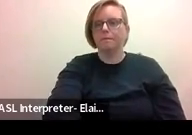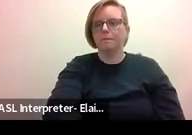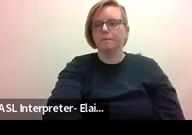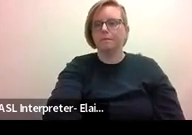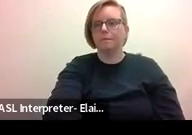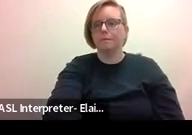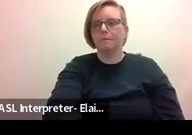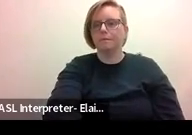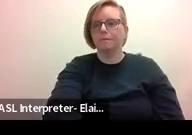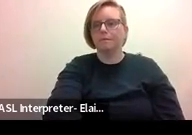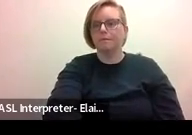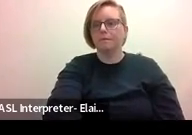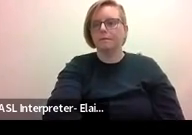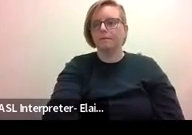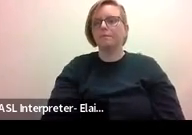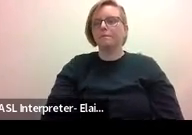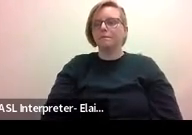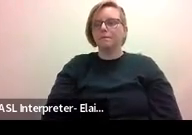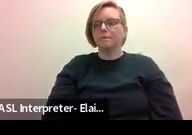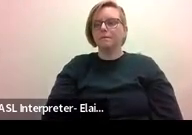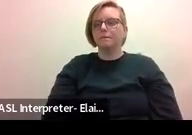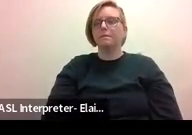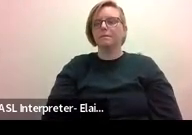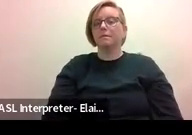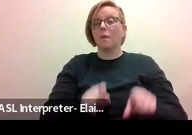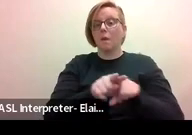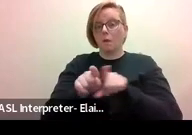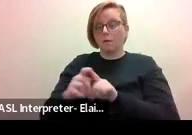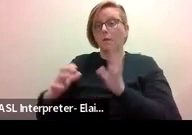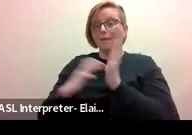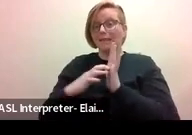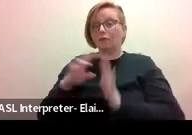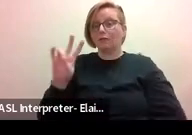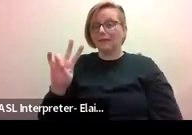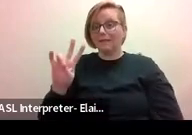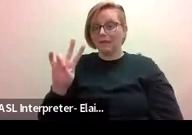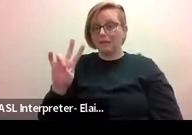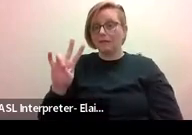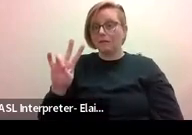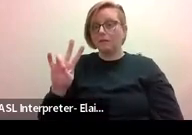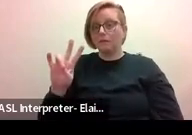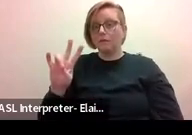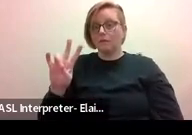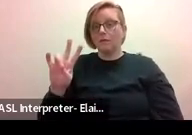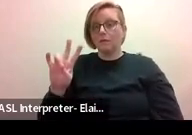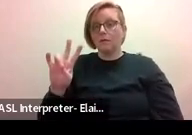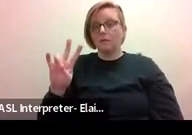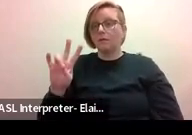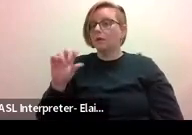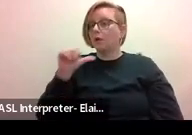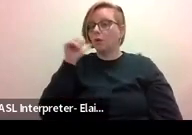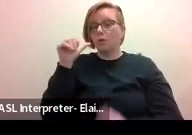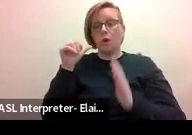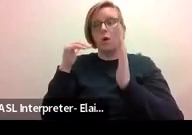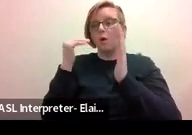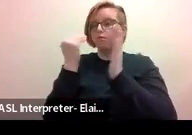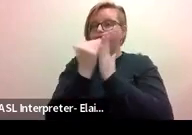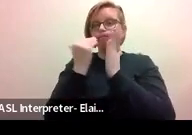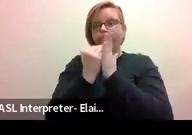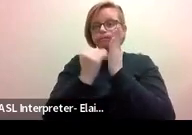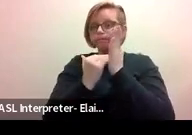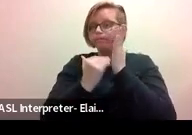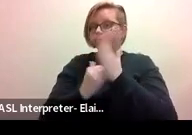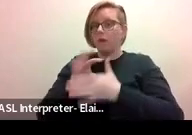Okay. So also in section 7, you are not going to be listing content areas like